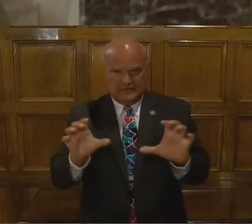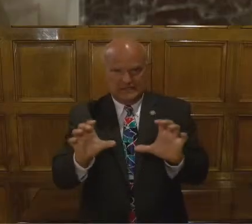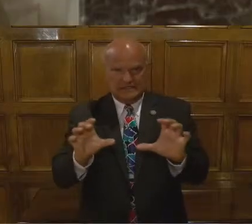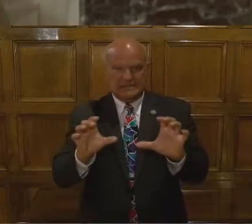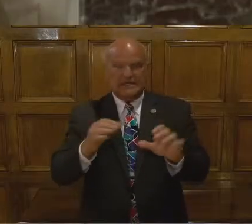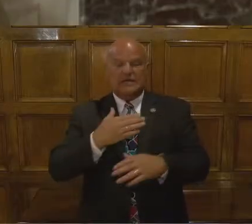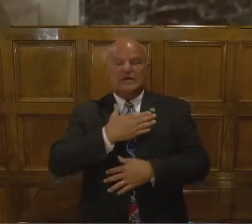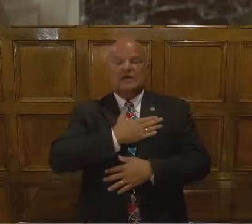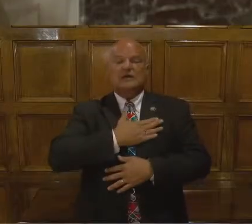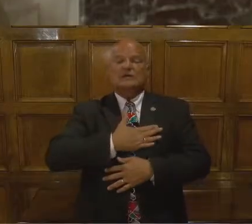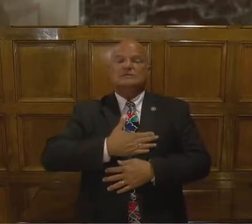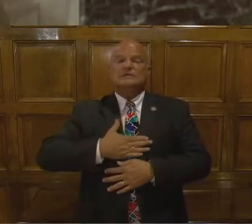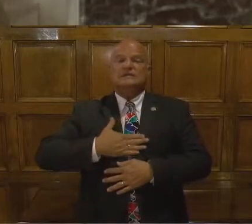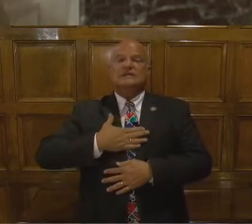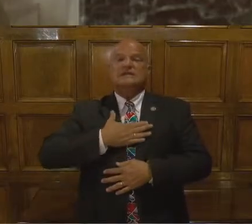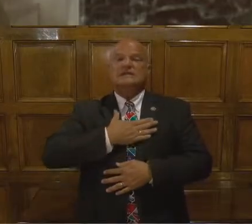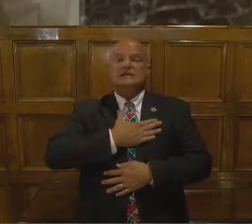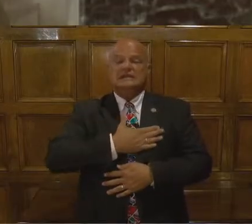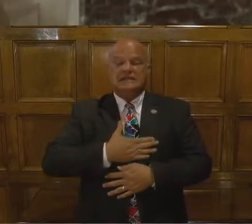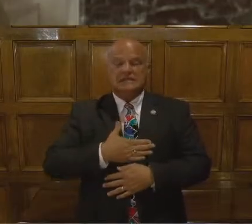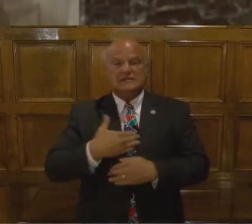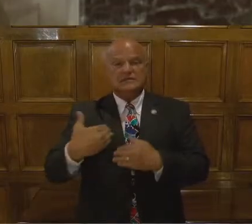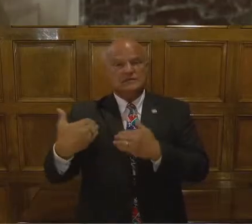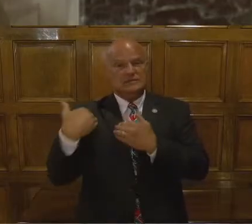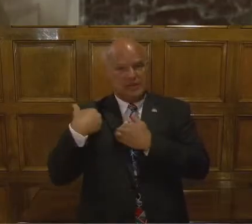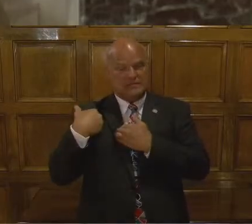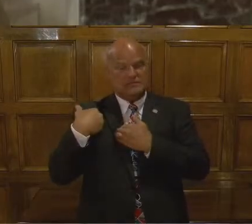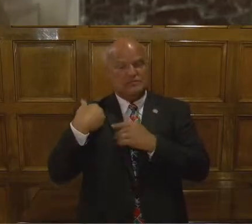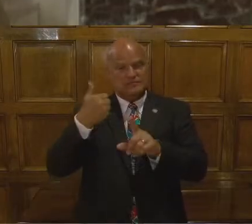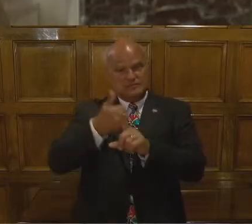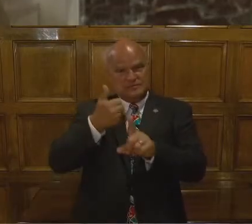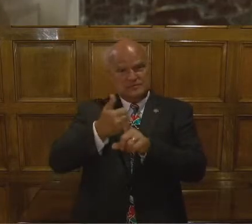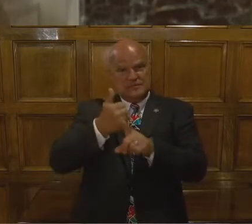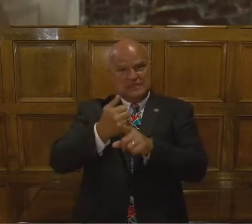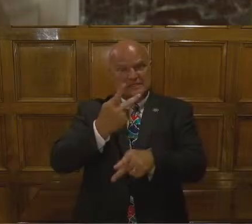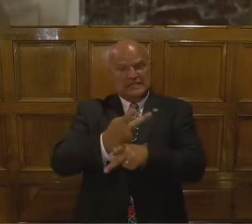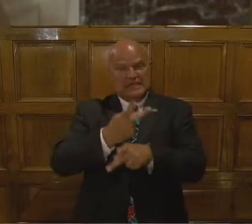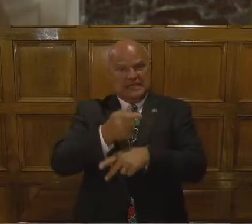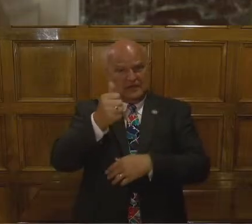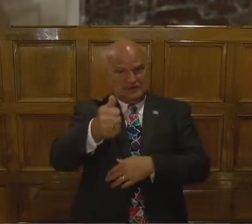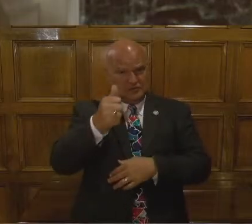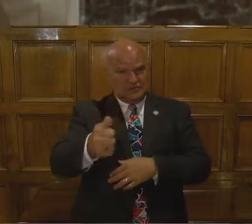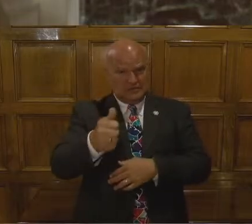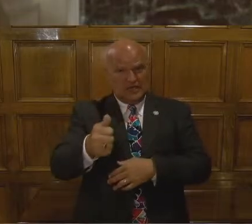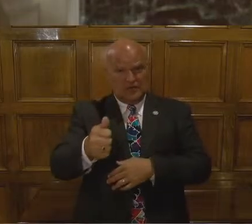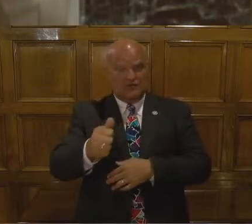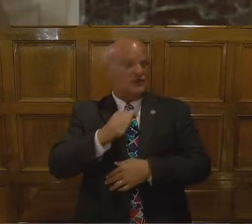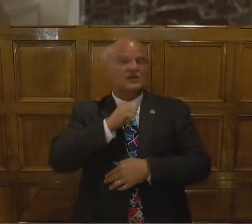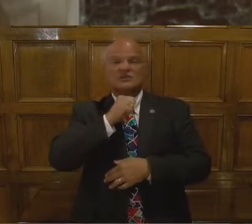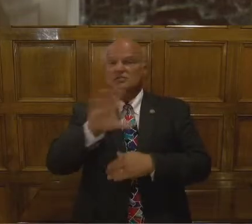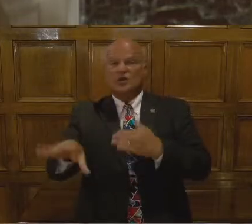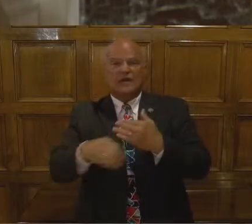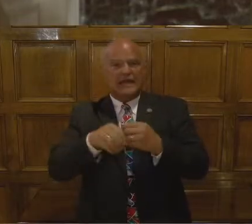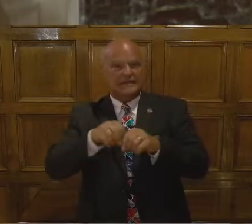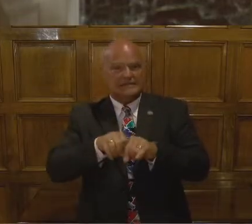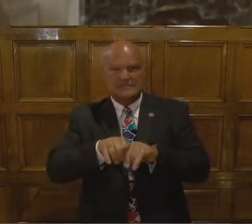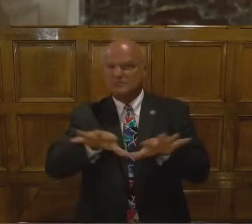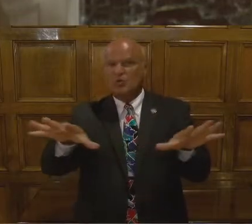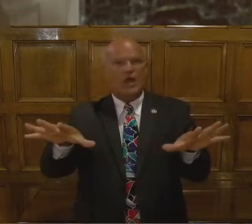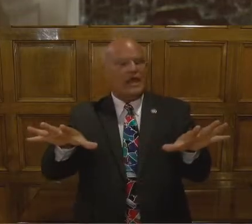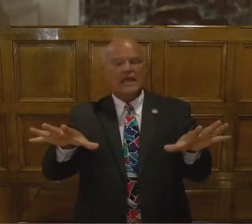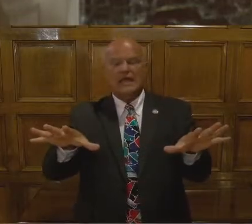then please take the responsibility to take care of yourself. Don't add to the spread of